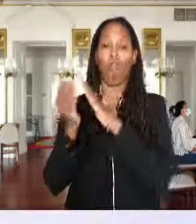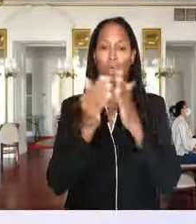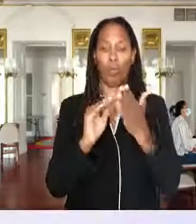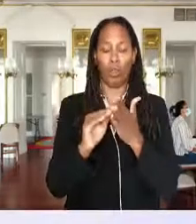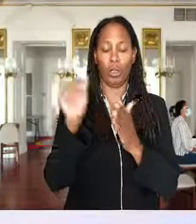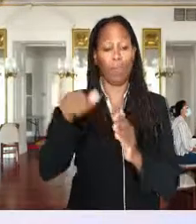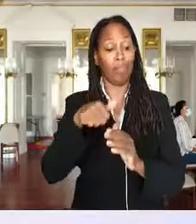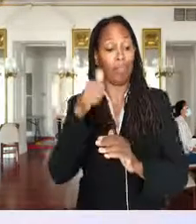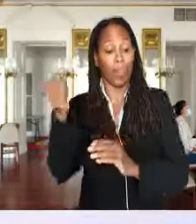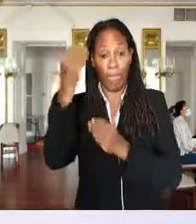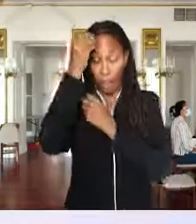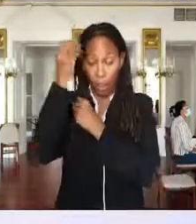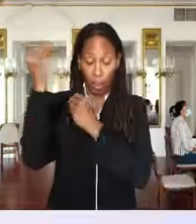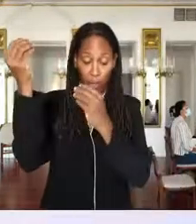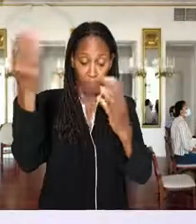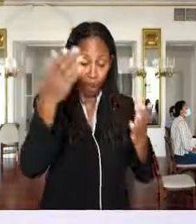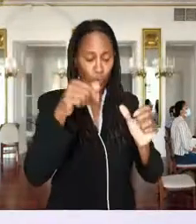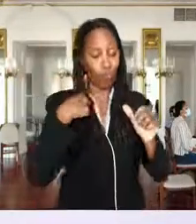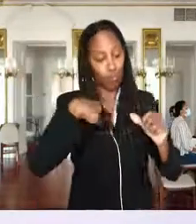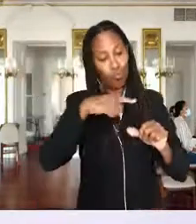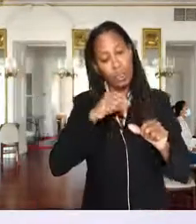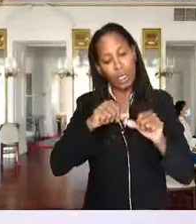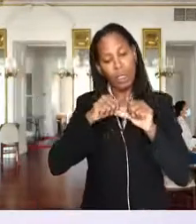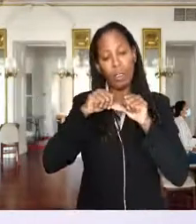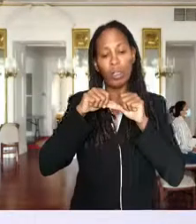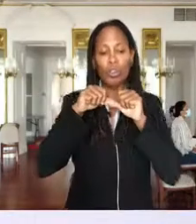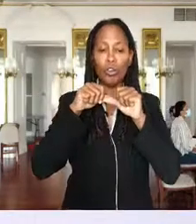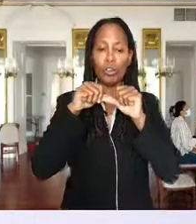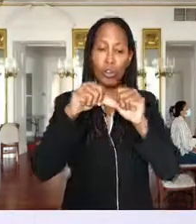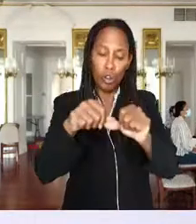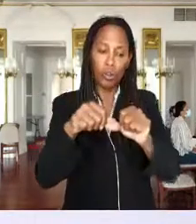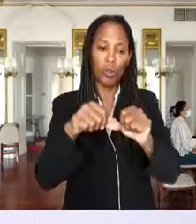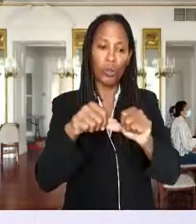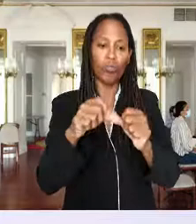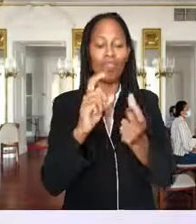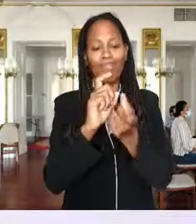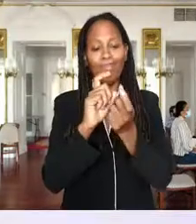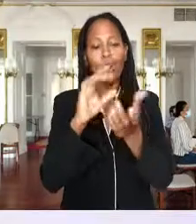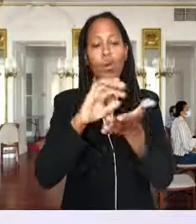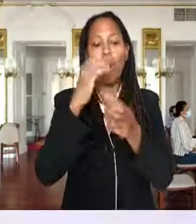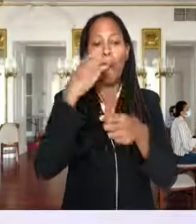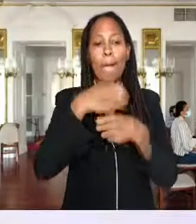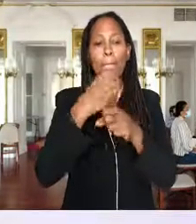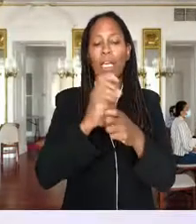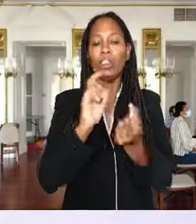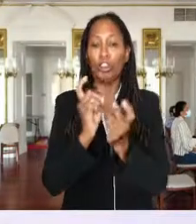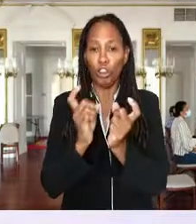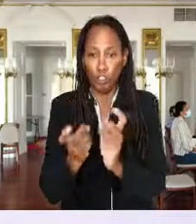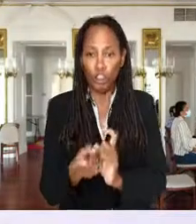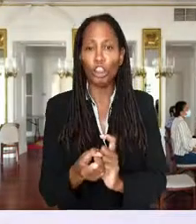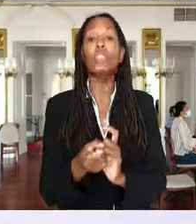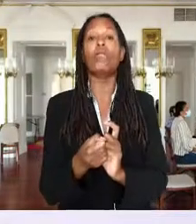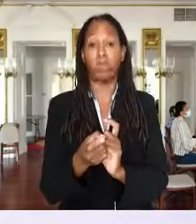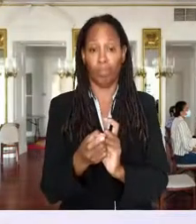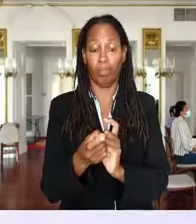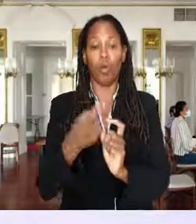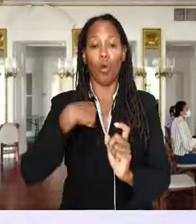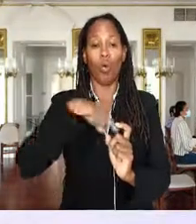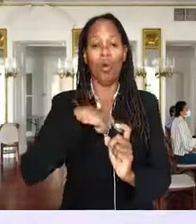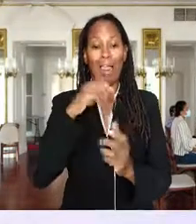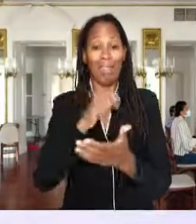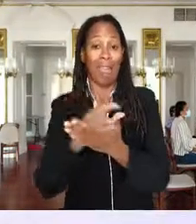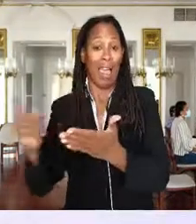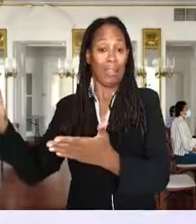recovery from Hurricanes Irma and Maria. And last week, we executed the contract for the demolition of the former Evelyn